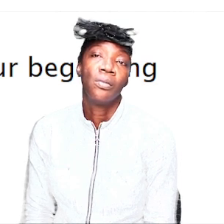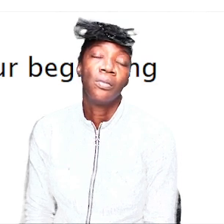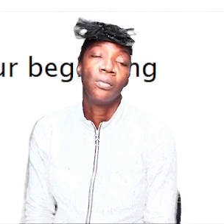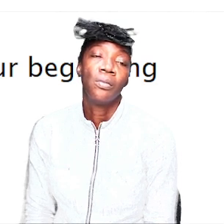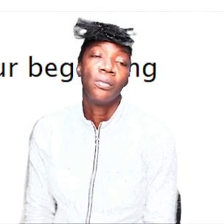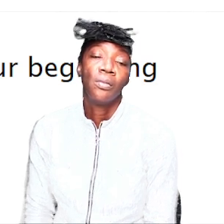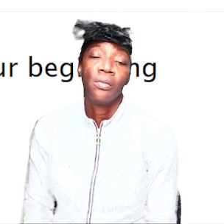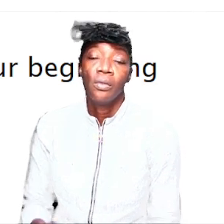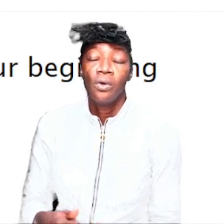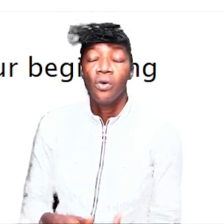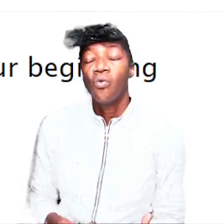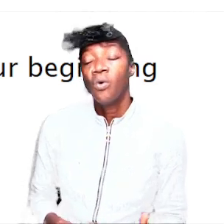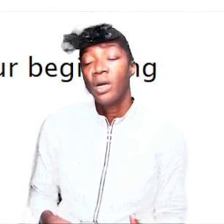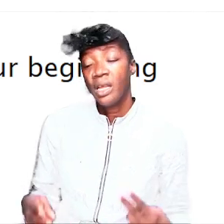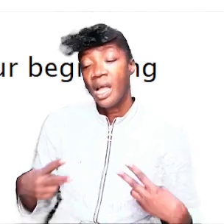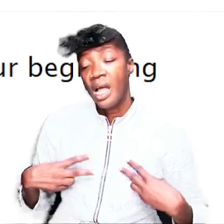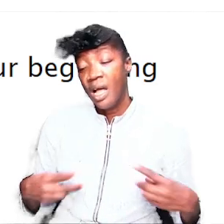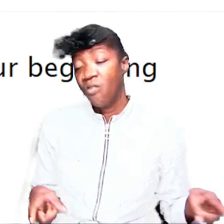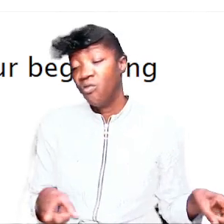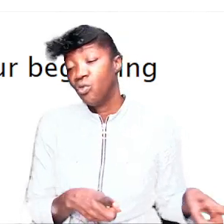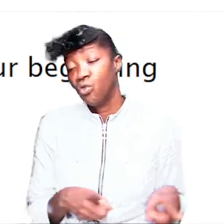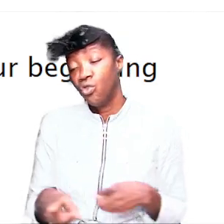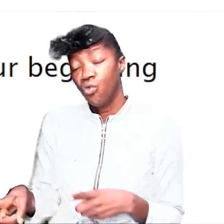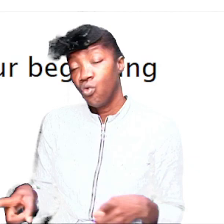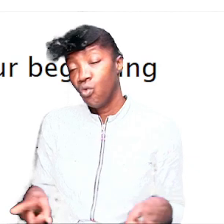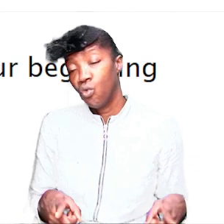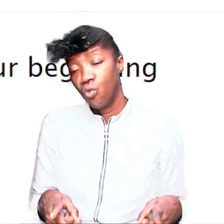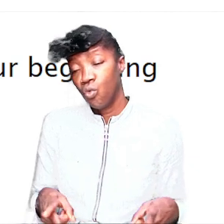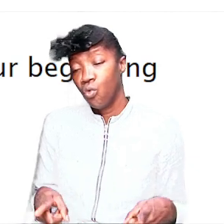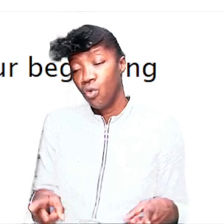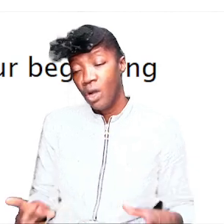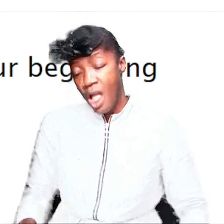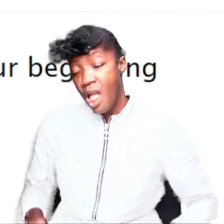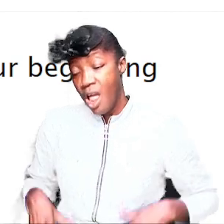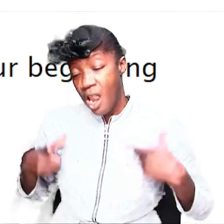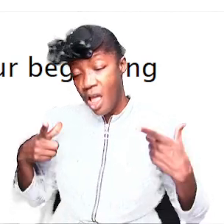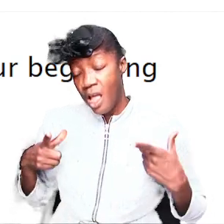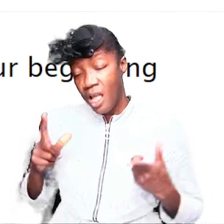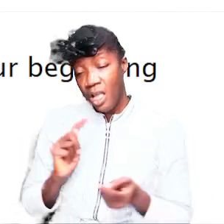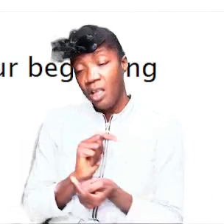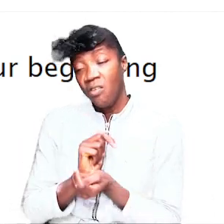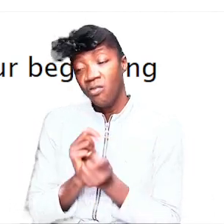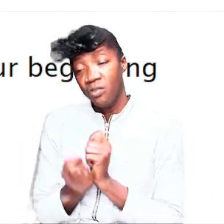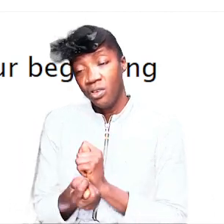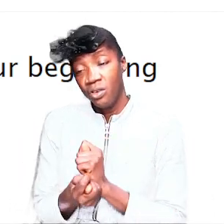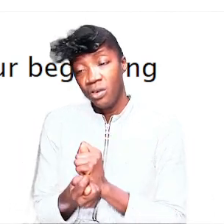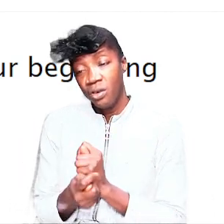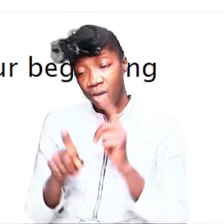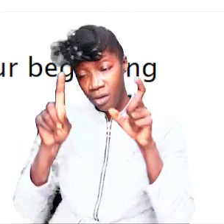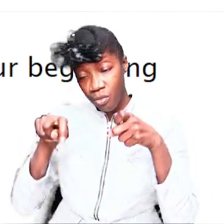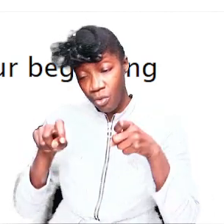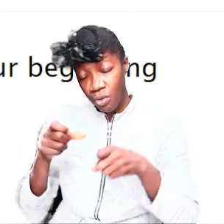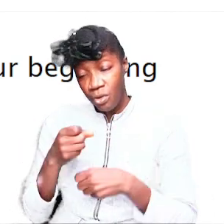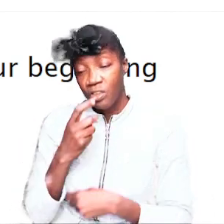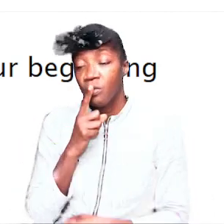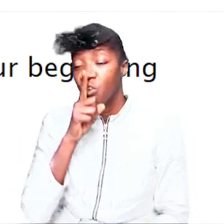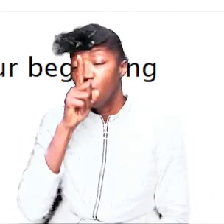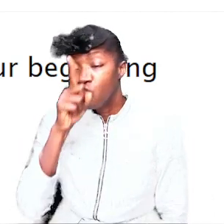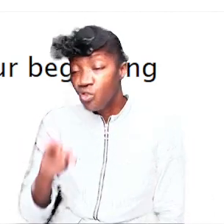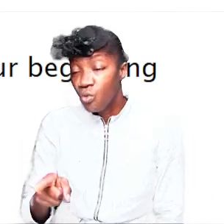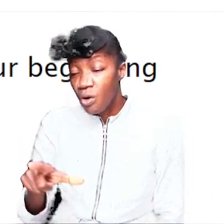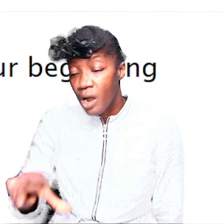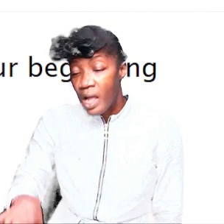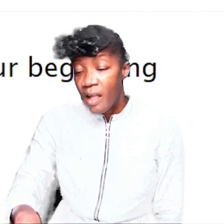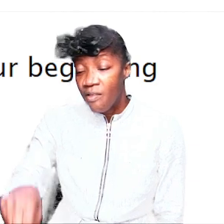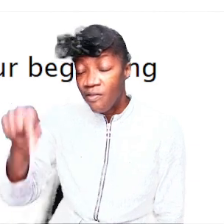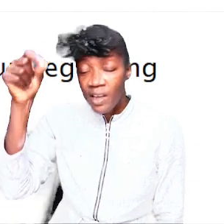But whatever we have to do, whatever way life turns, we must make sure that we